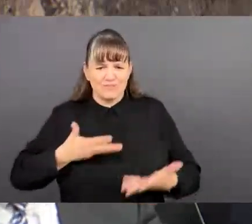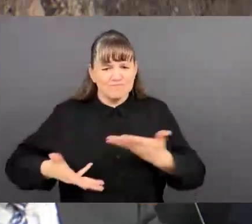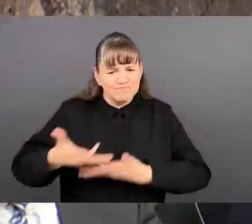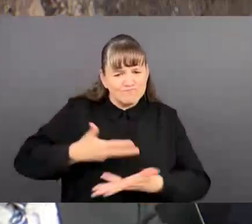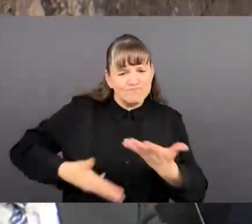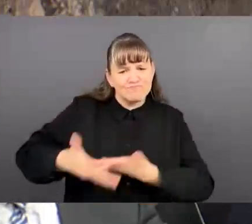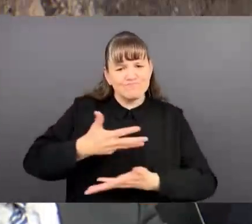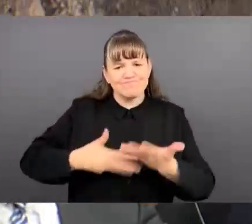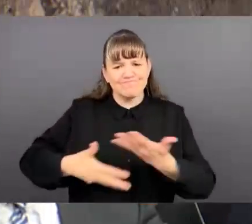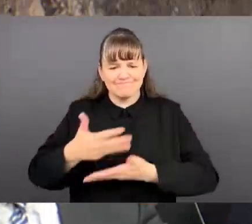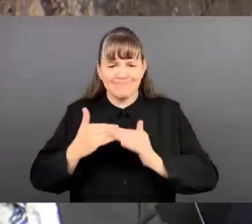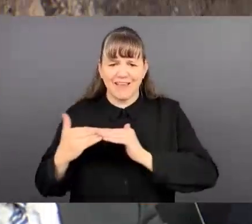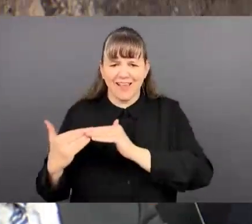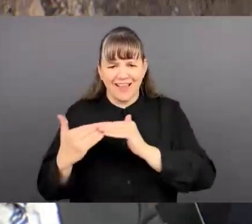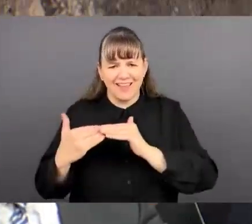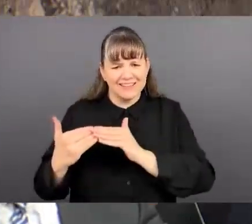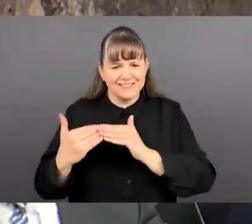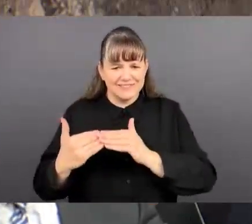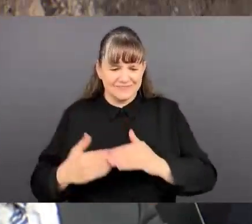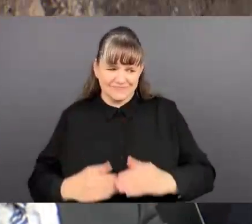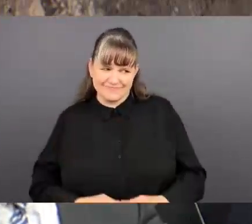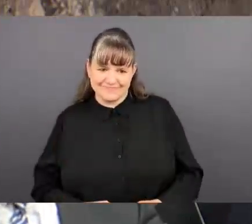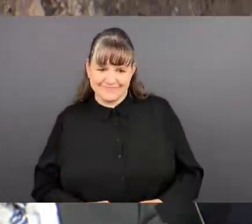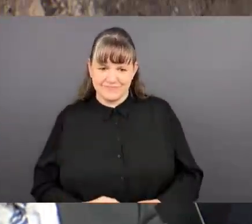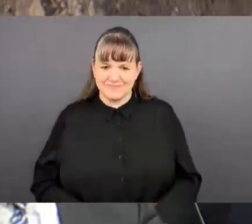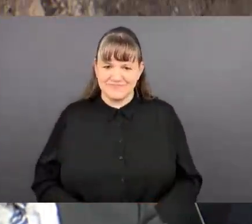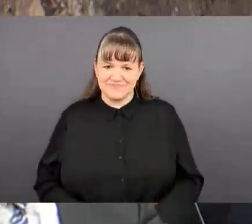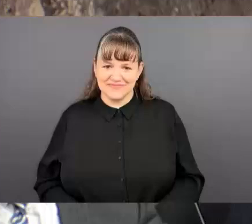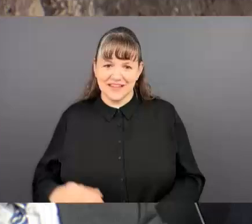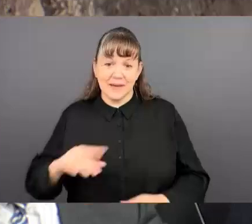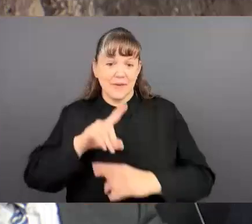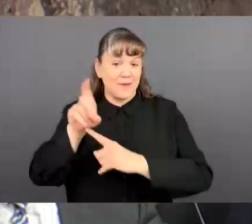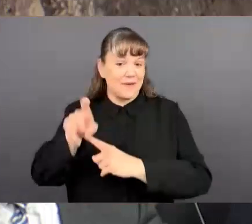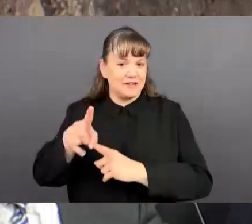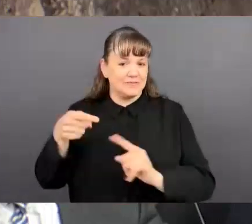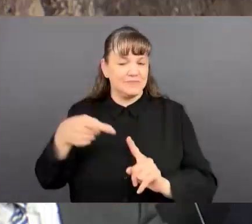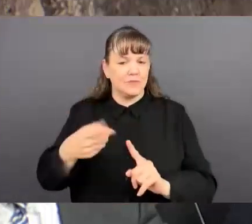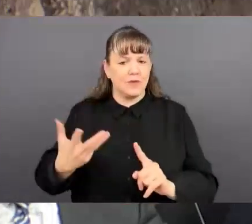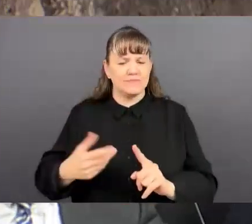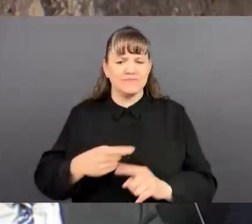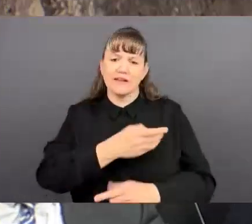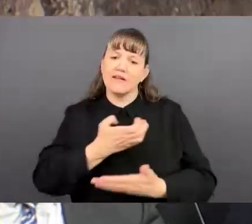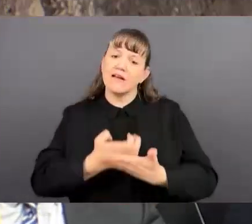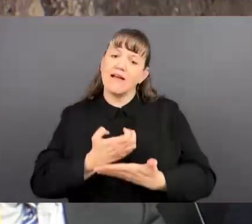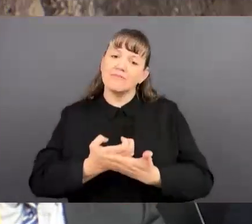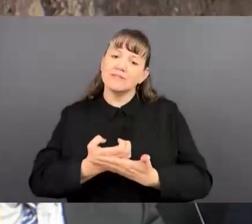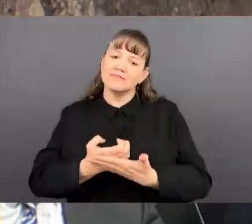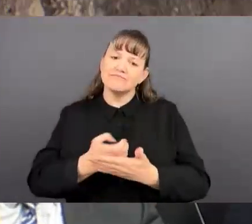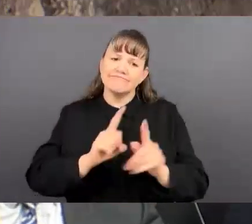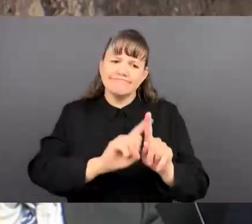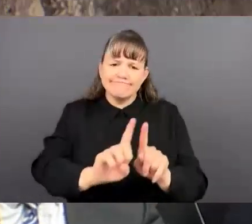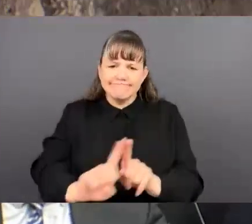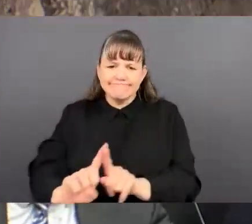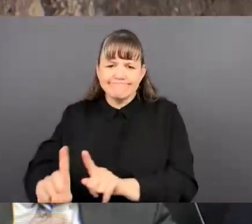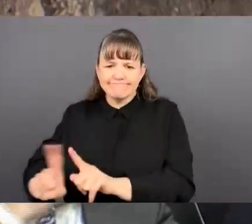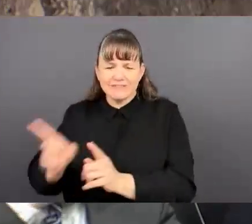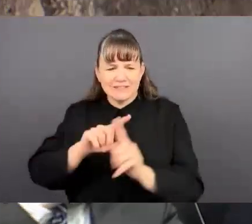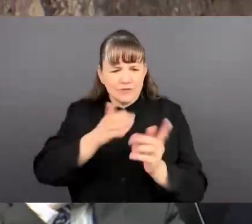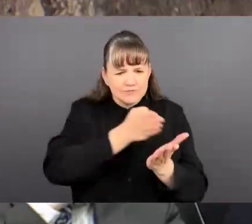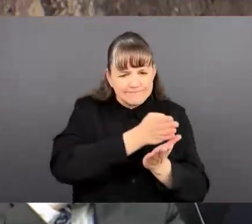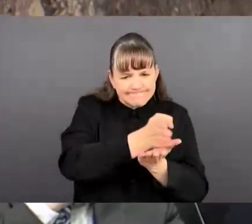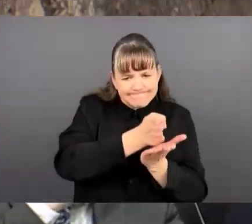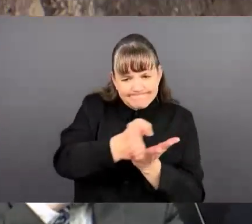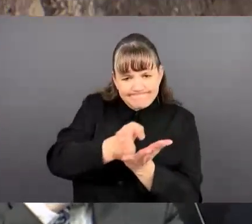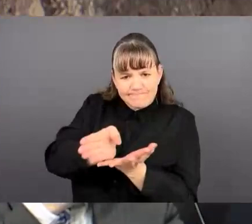question is with respect to economic diversification. Exports from British Columbia to Asian markets are down significantly,